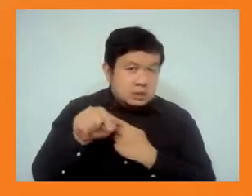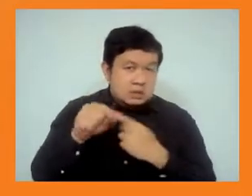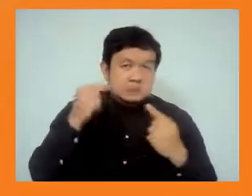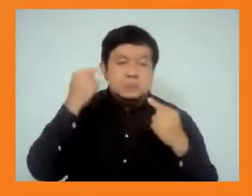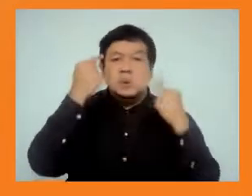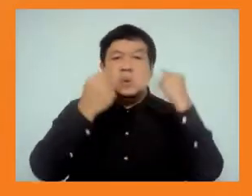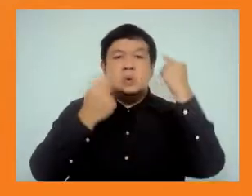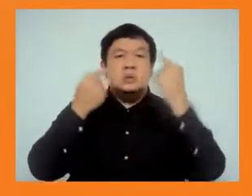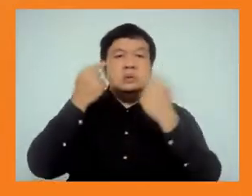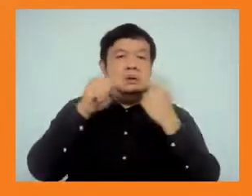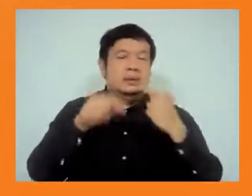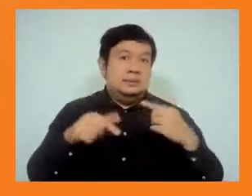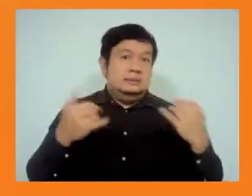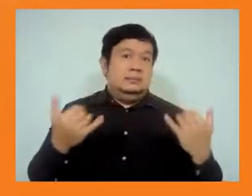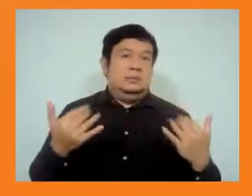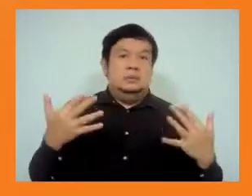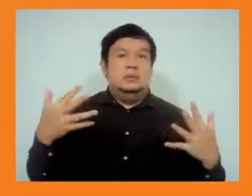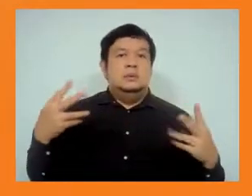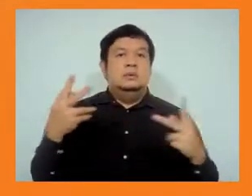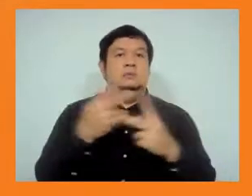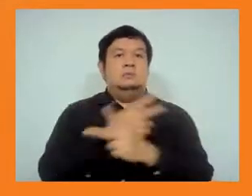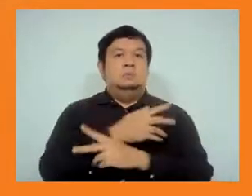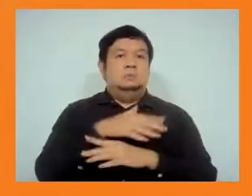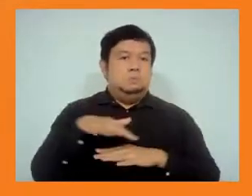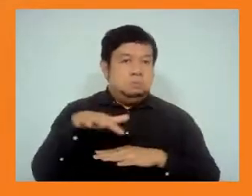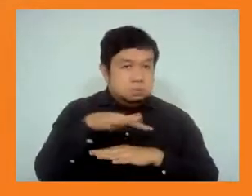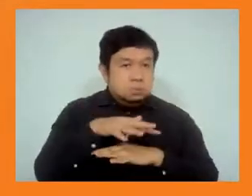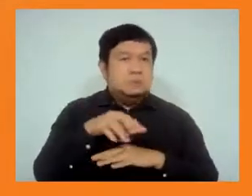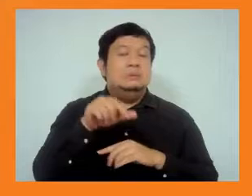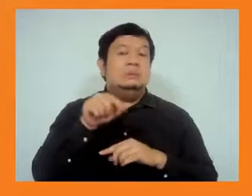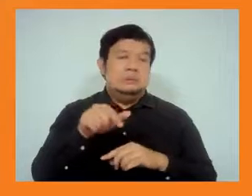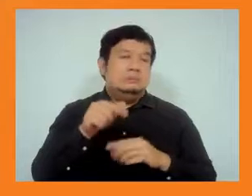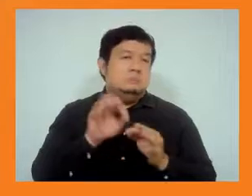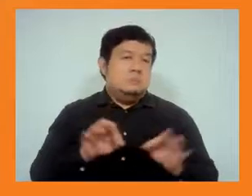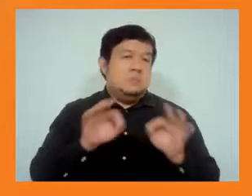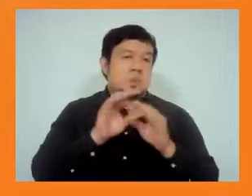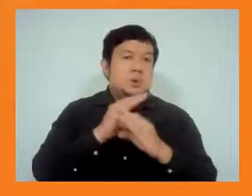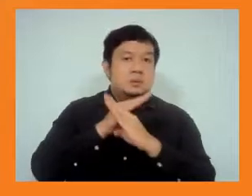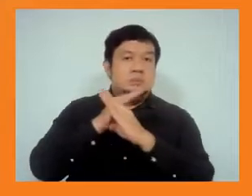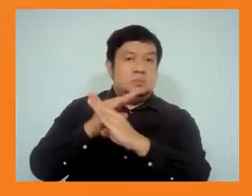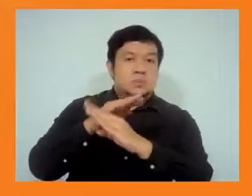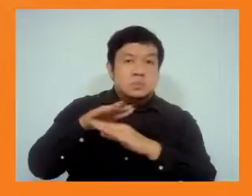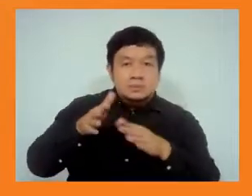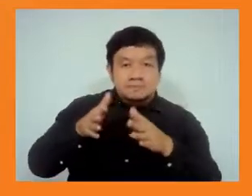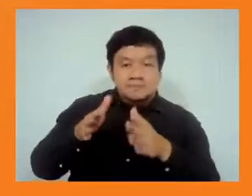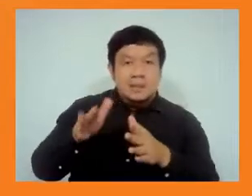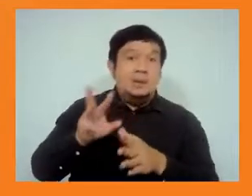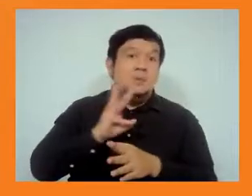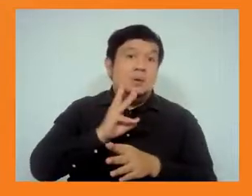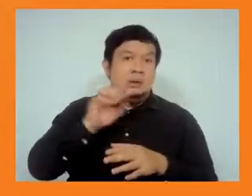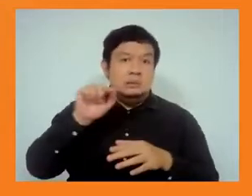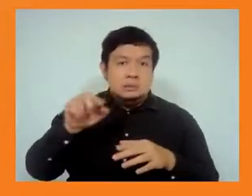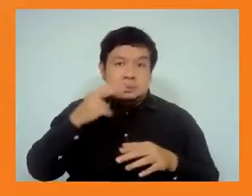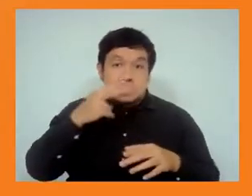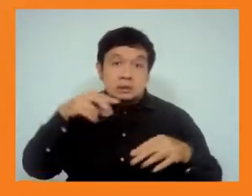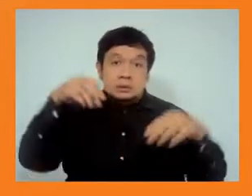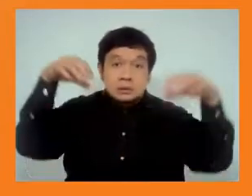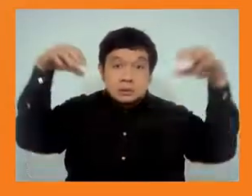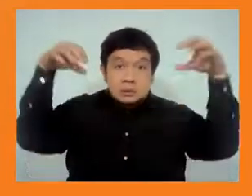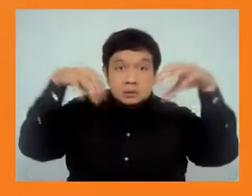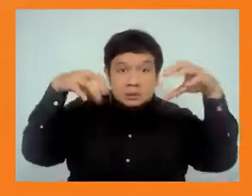asphyxiated to death. So the level of toxicity was so high that the other three survivors of the team, that